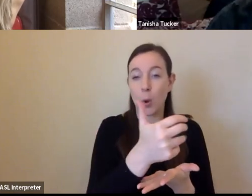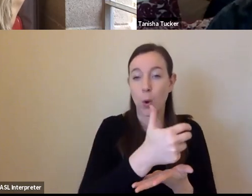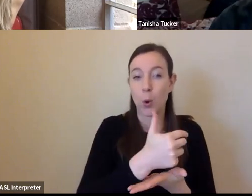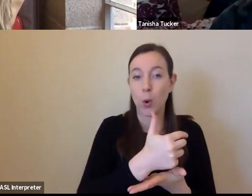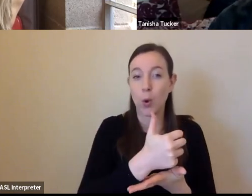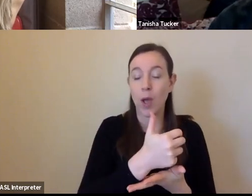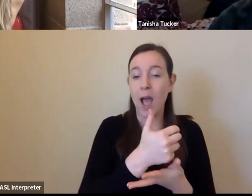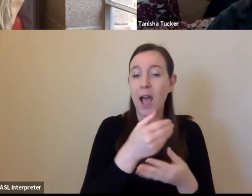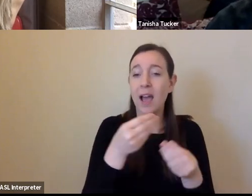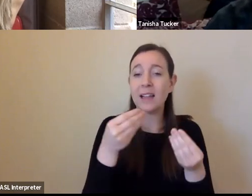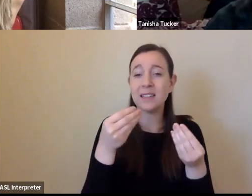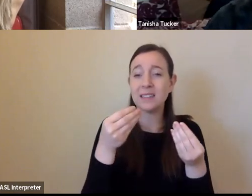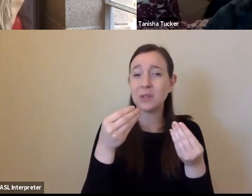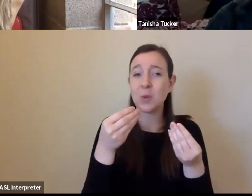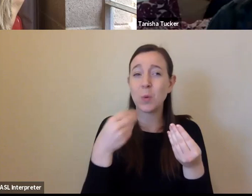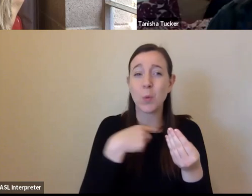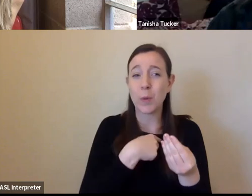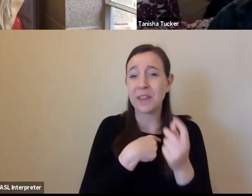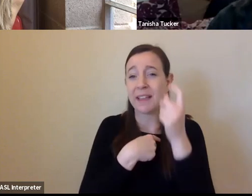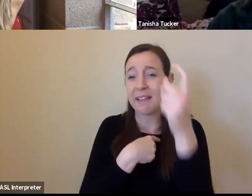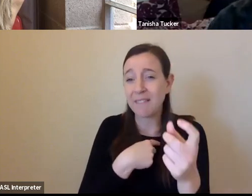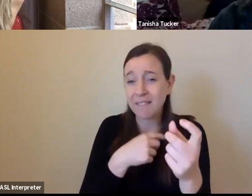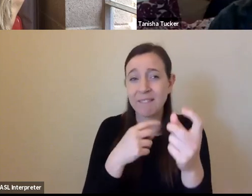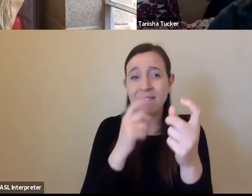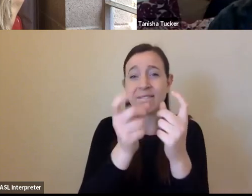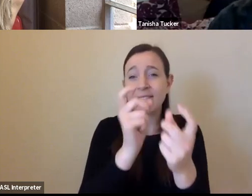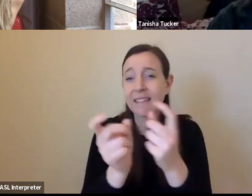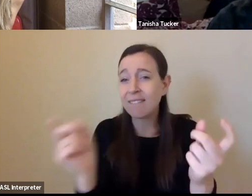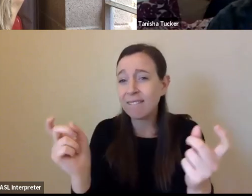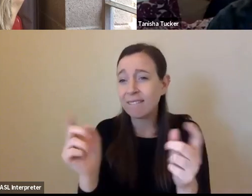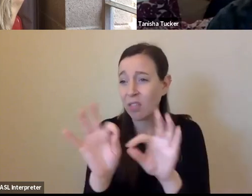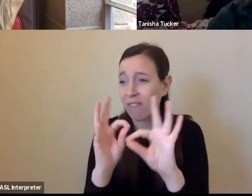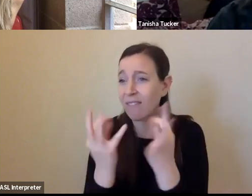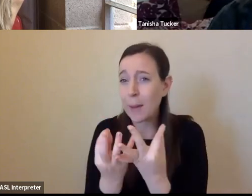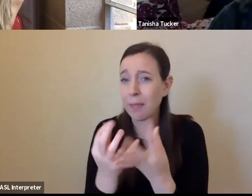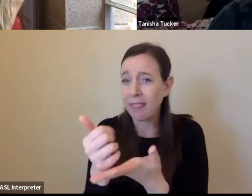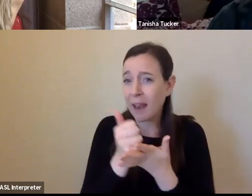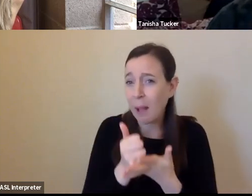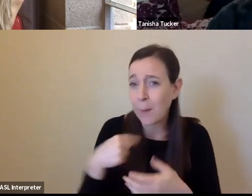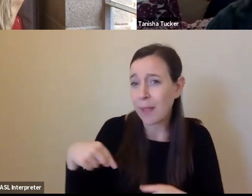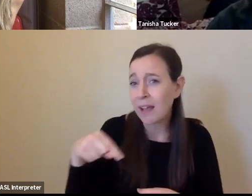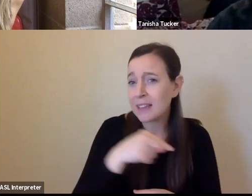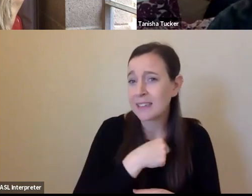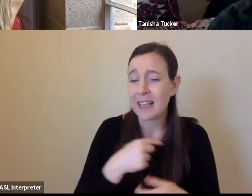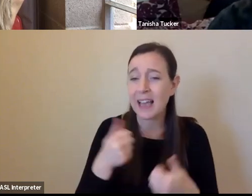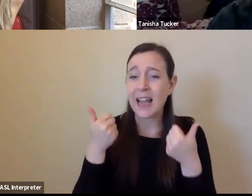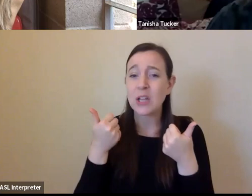people who've helped, the family that's helped. And also, like I said, I try and make this available to a lot of the elders who are